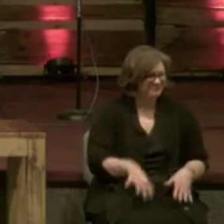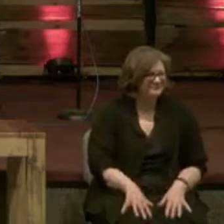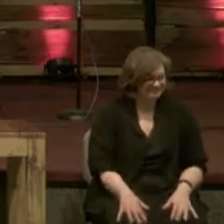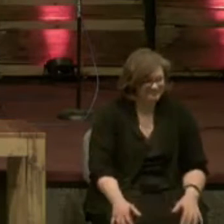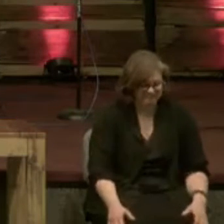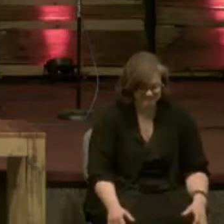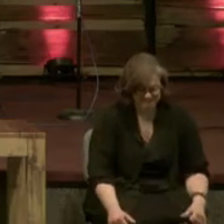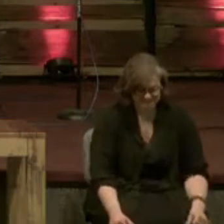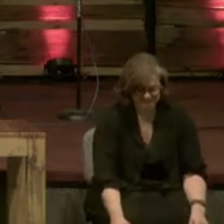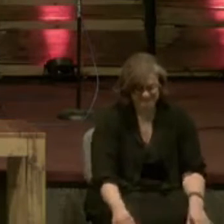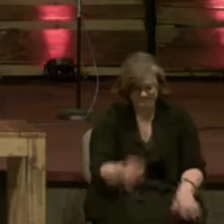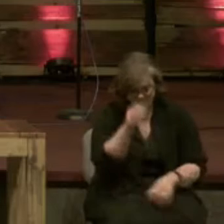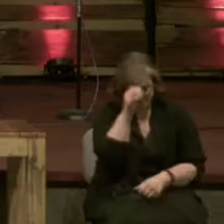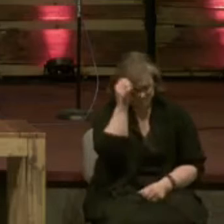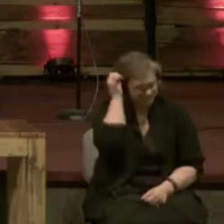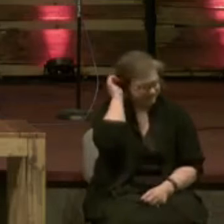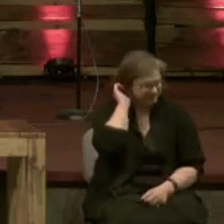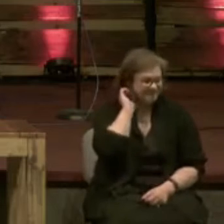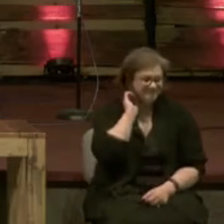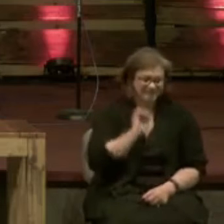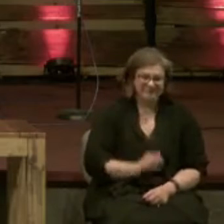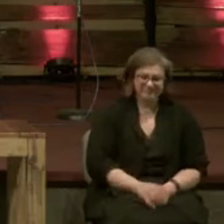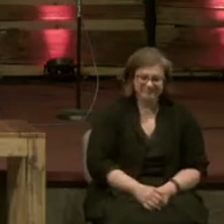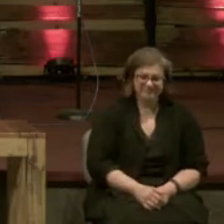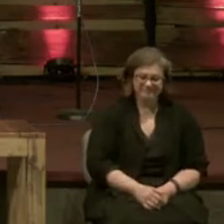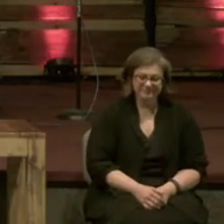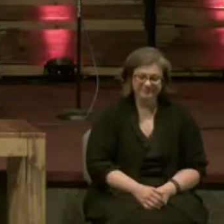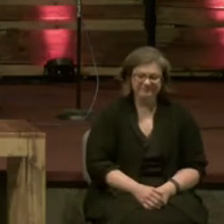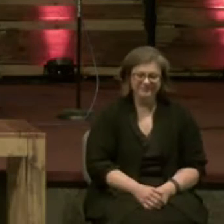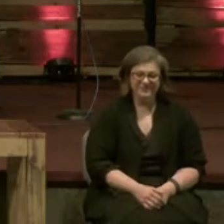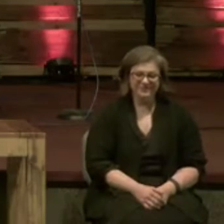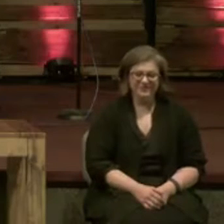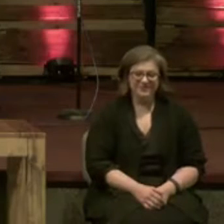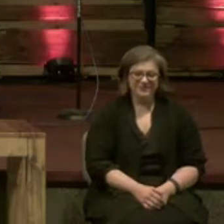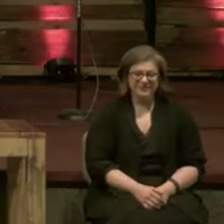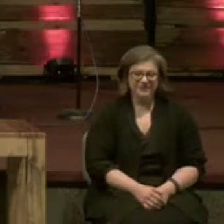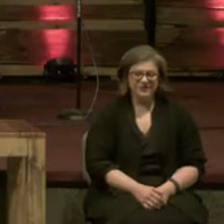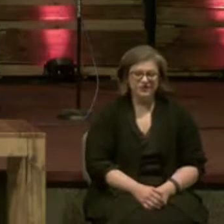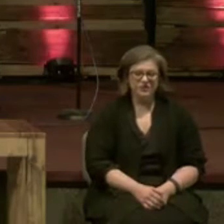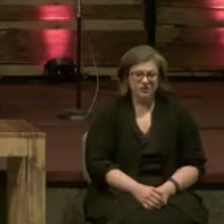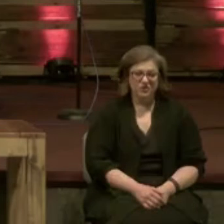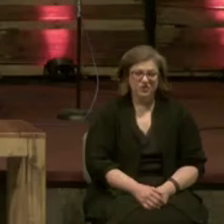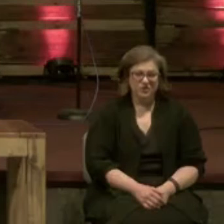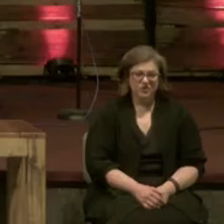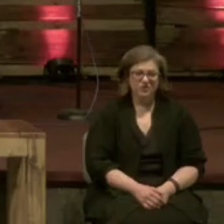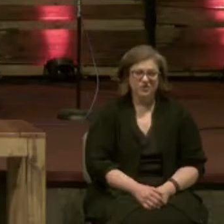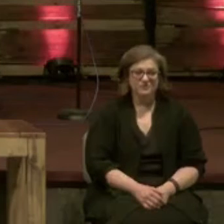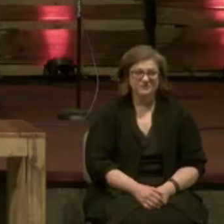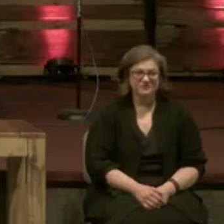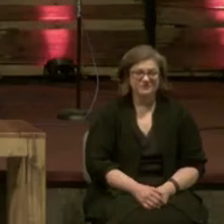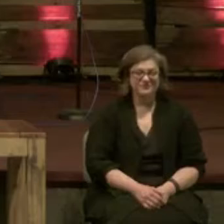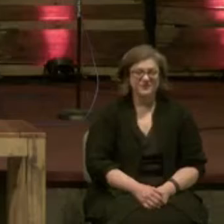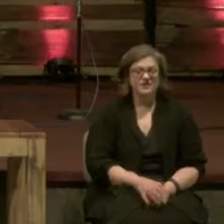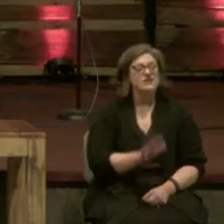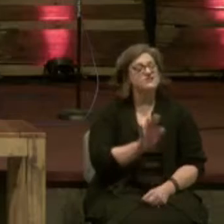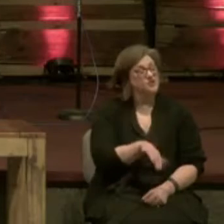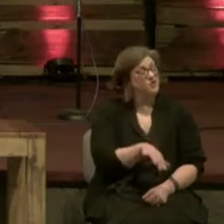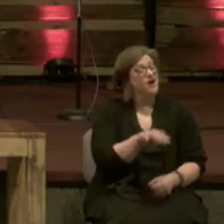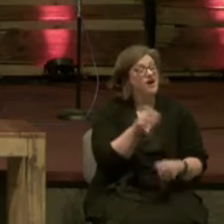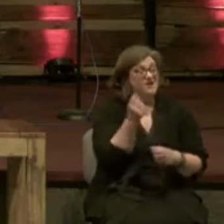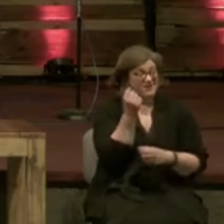at the lives of what other people are experiencing, and we're finding ourselves less content. This is not a new problem.